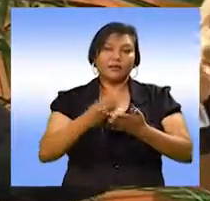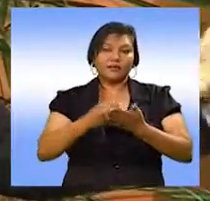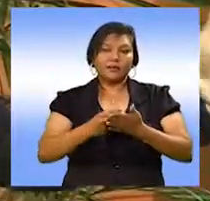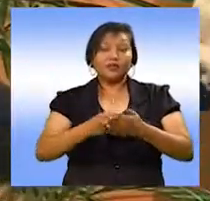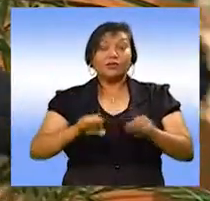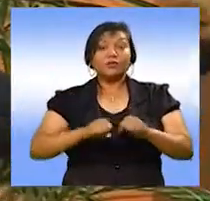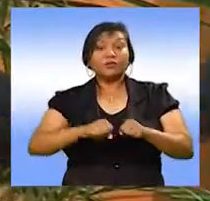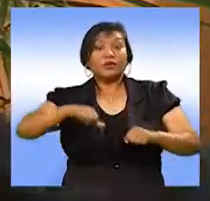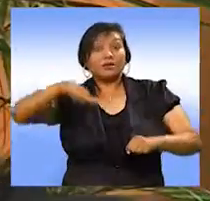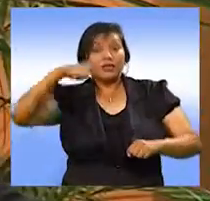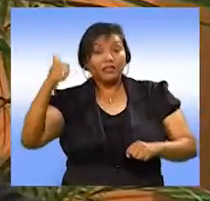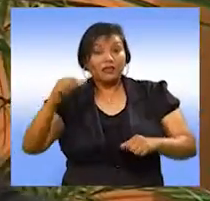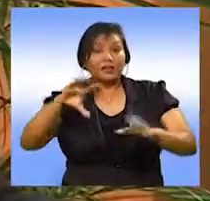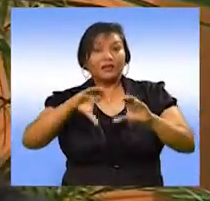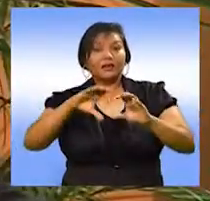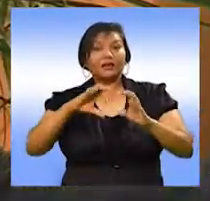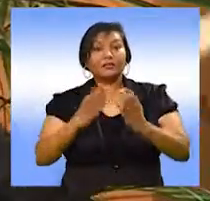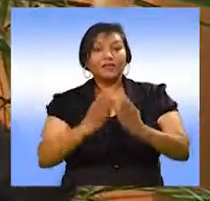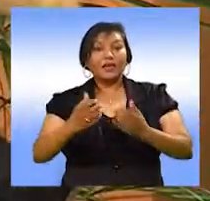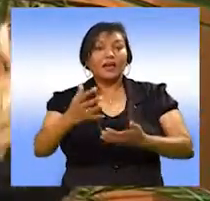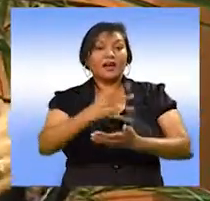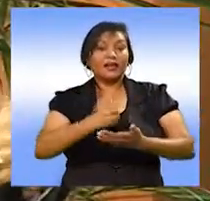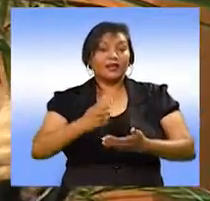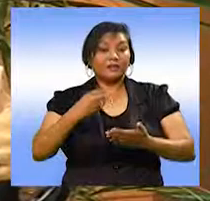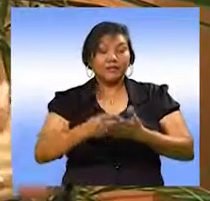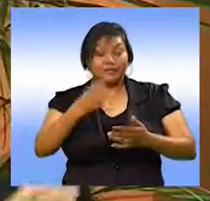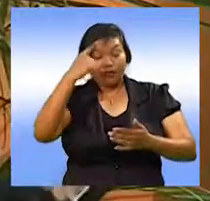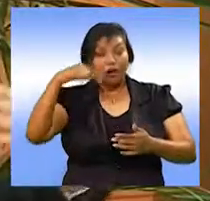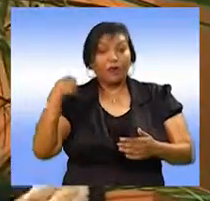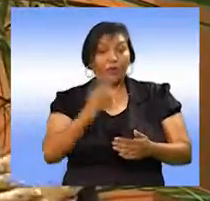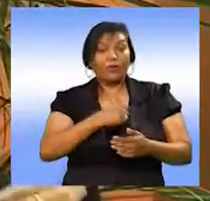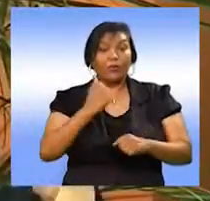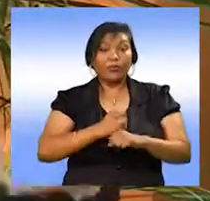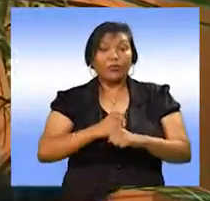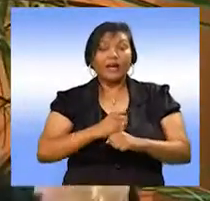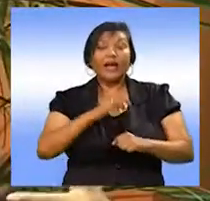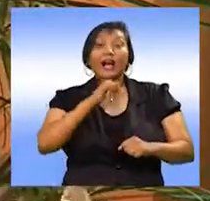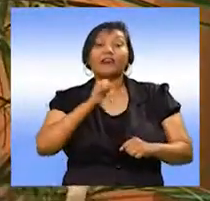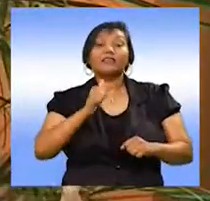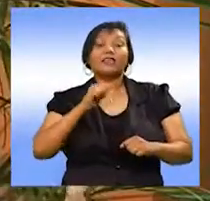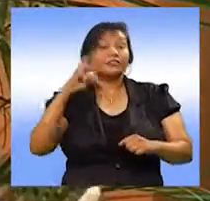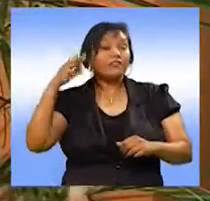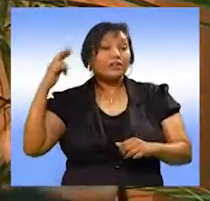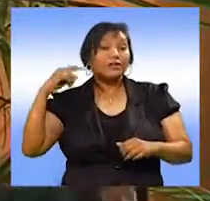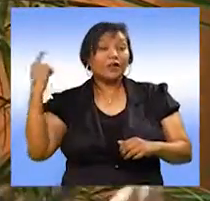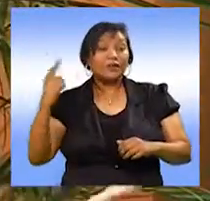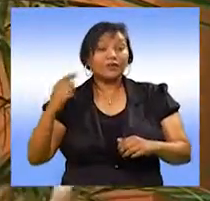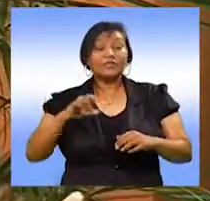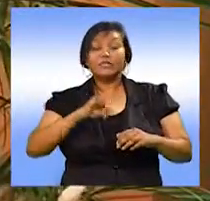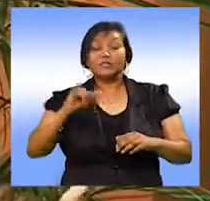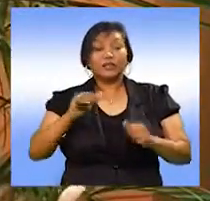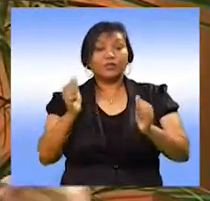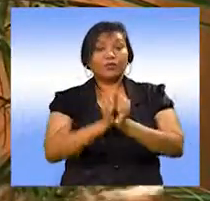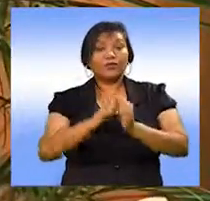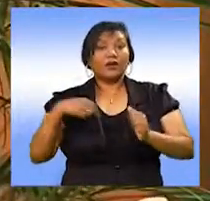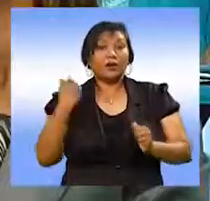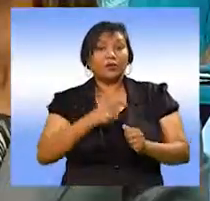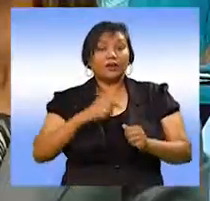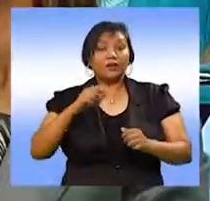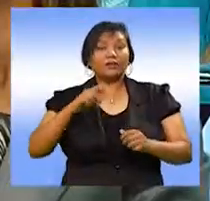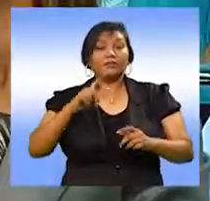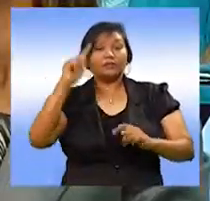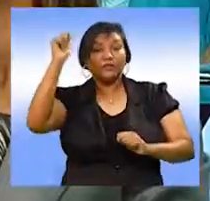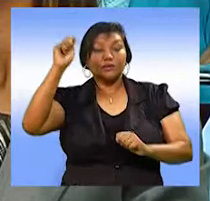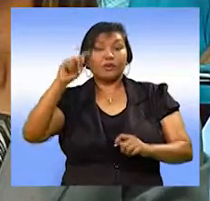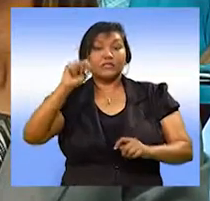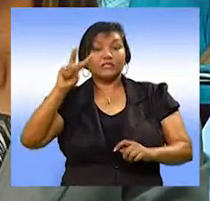in addition, get revenue for something we are doing. And it doesn't happen with radio only, it happens as well with